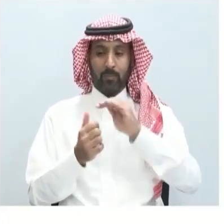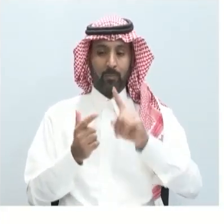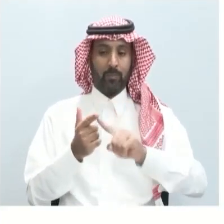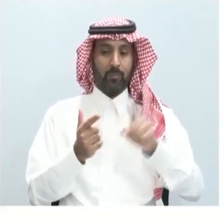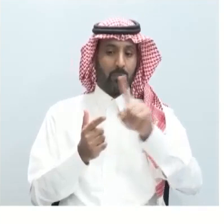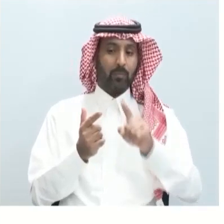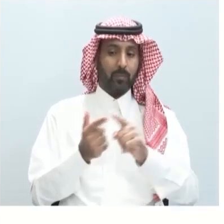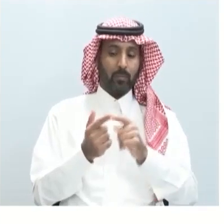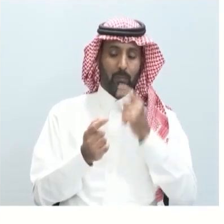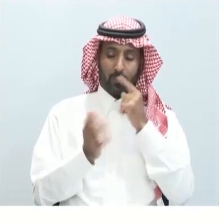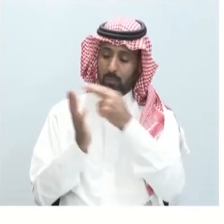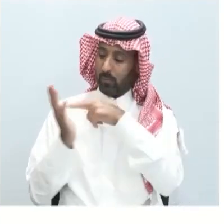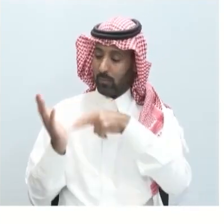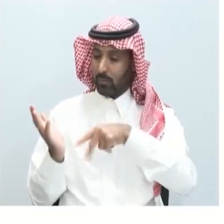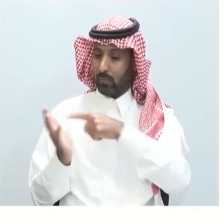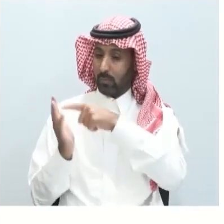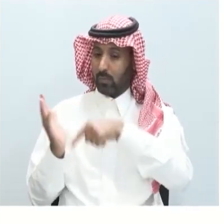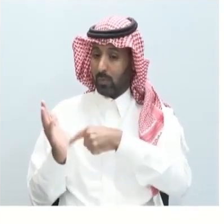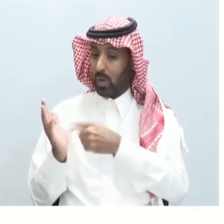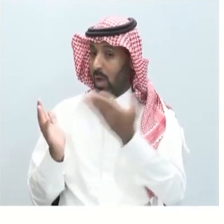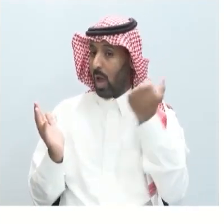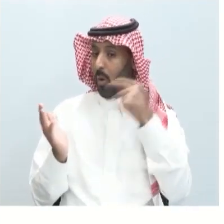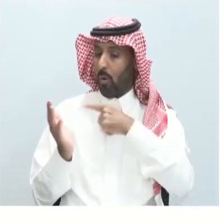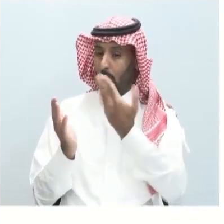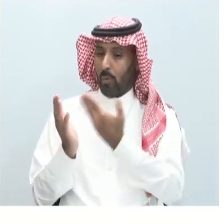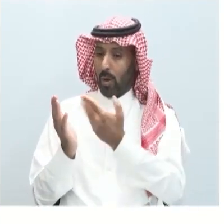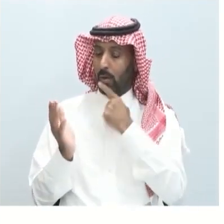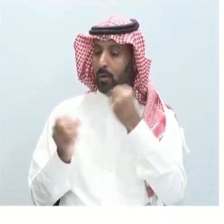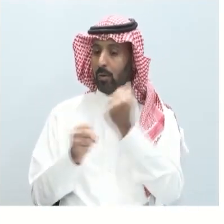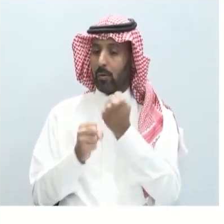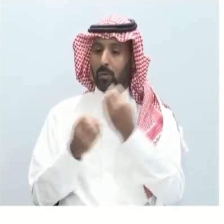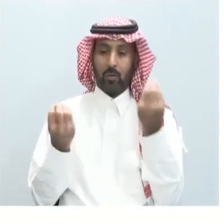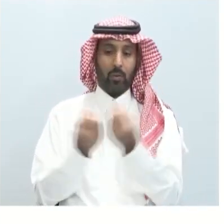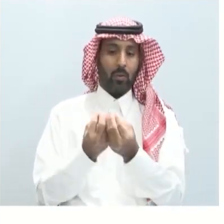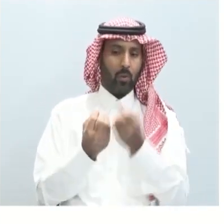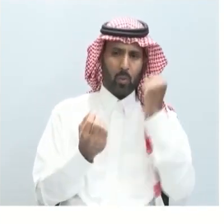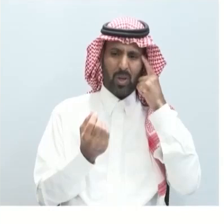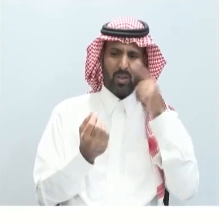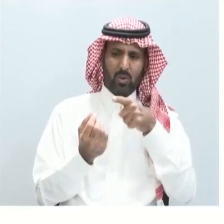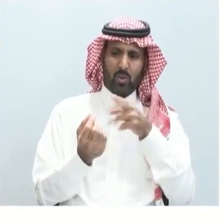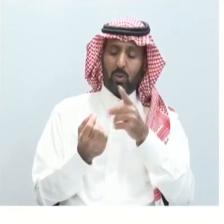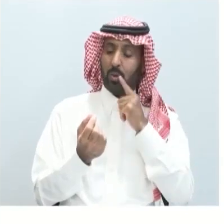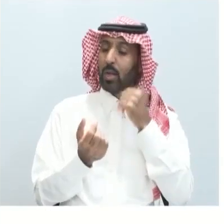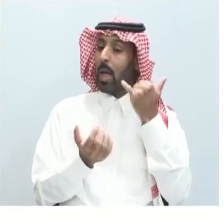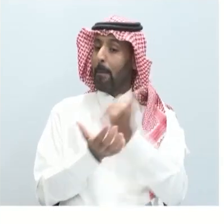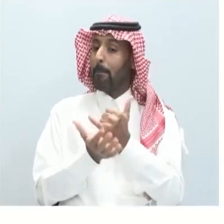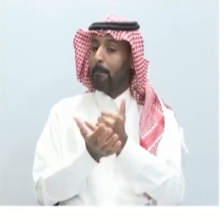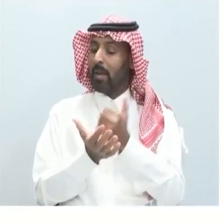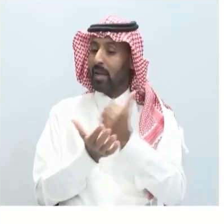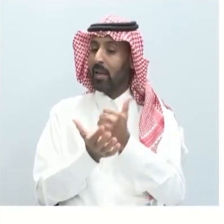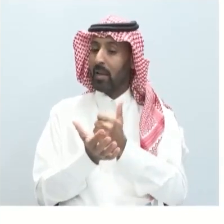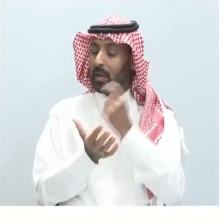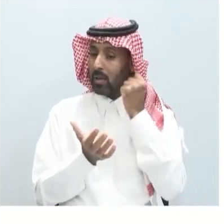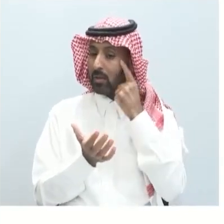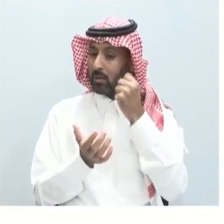the text. So this is the before reading question, work in pairs. Which do you think are the main strengths of